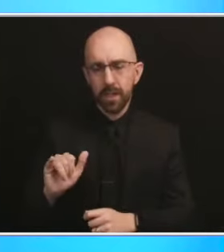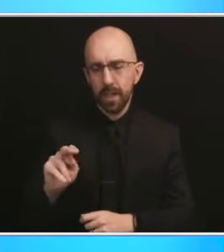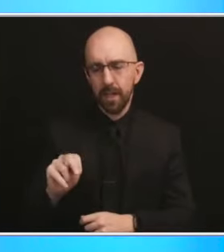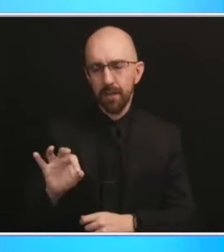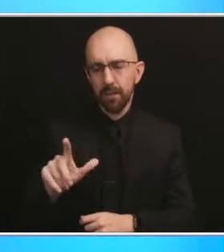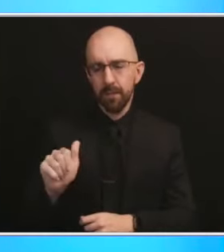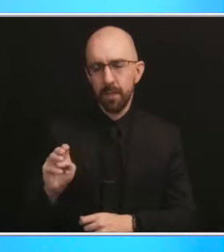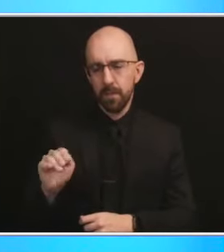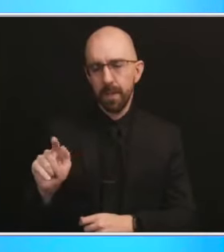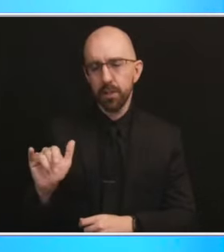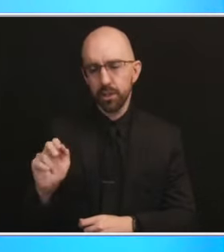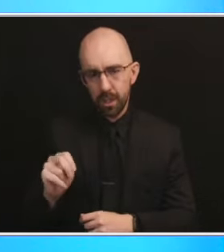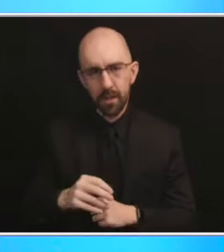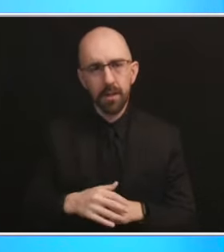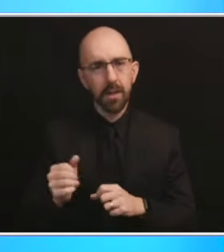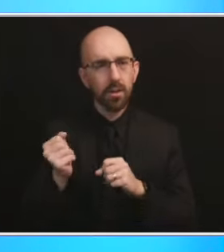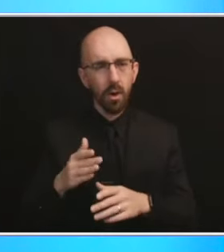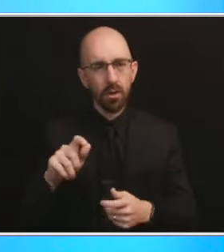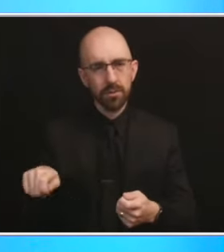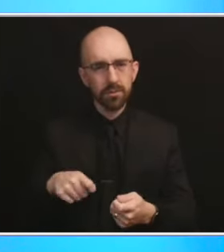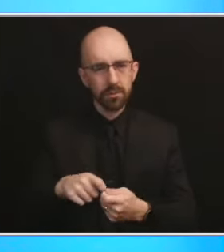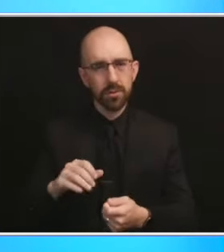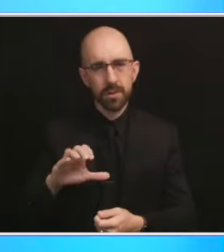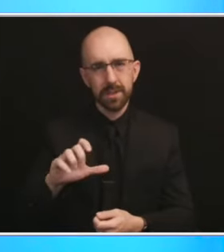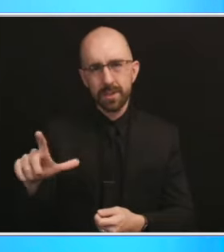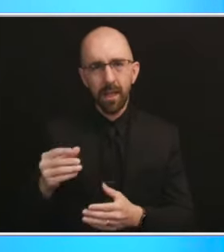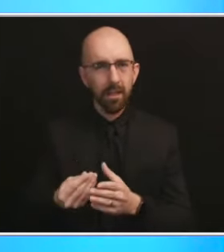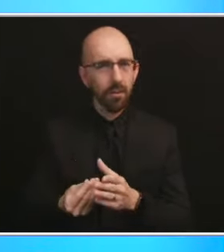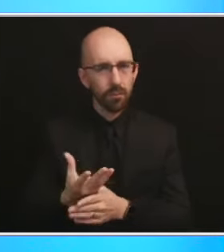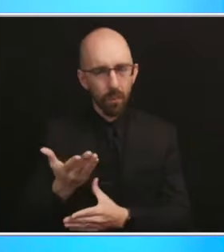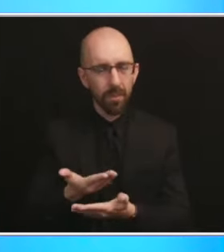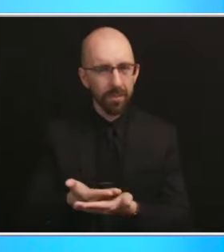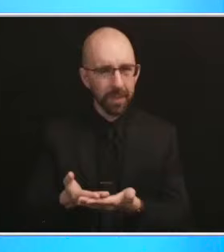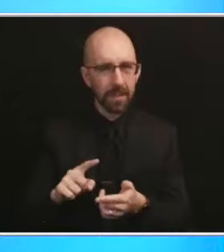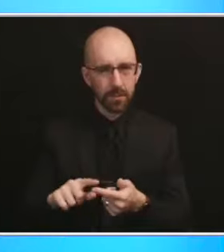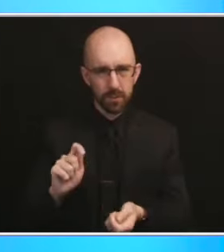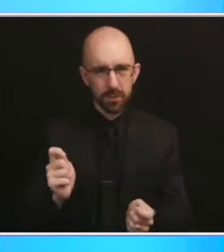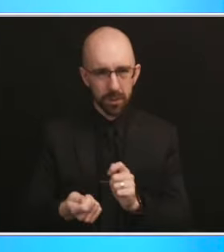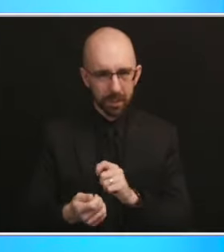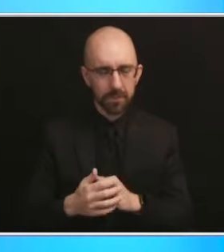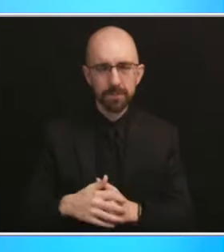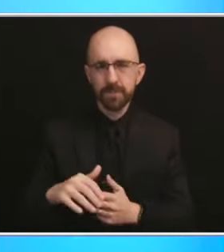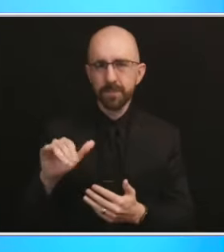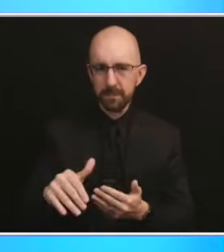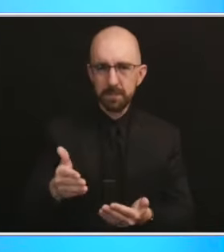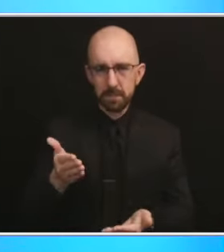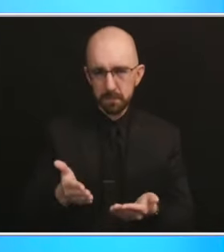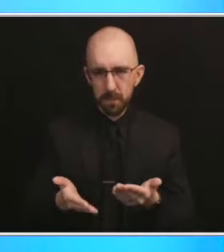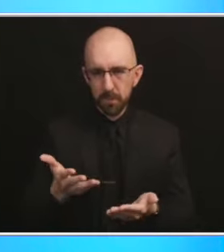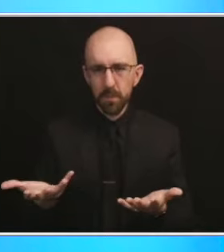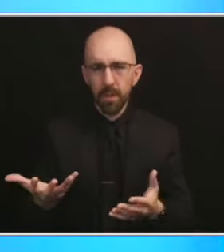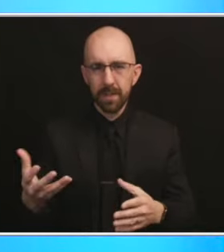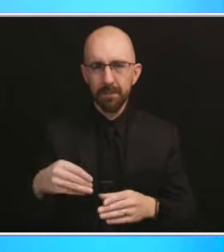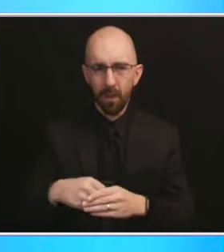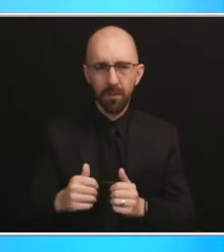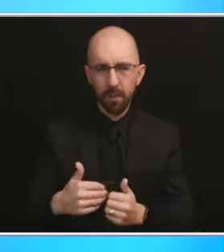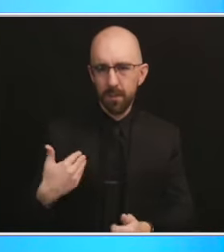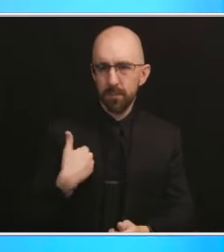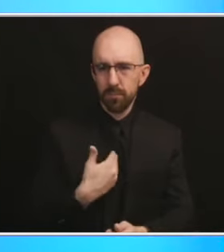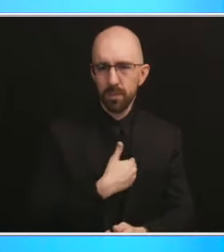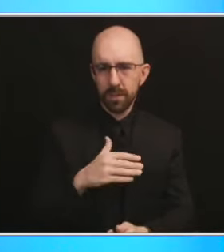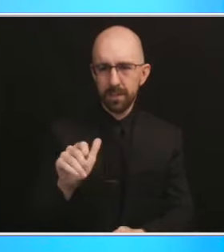It causes certain cellular growth factors to change. And that's probably what's involved in breast cancer risk and